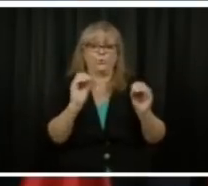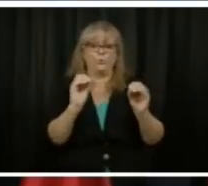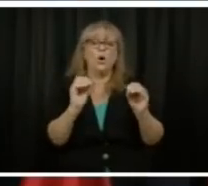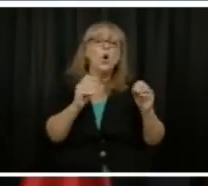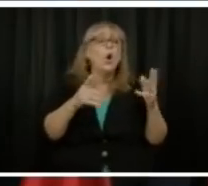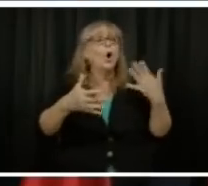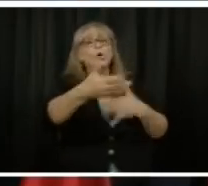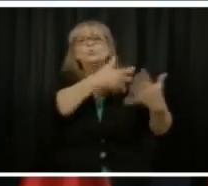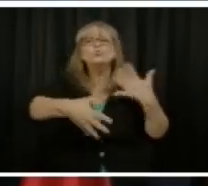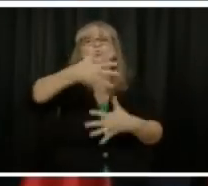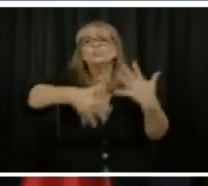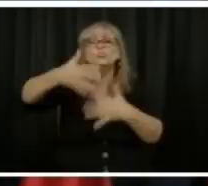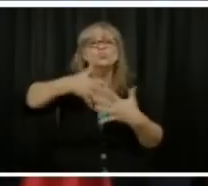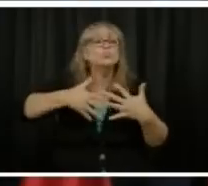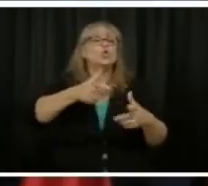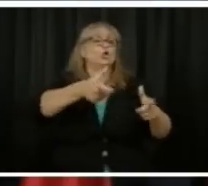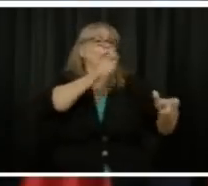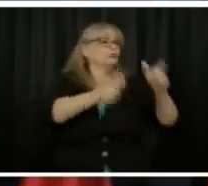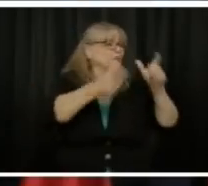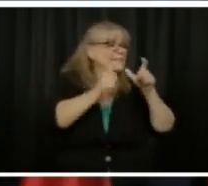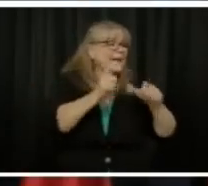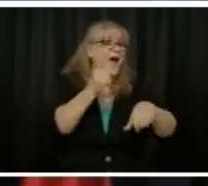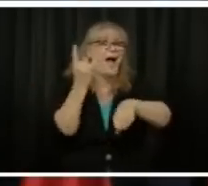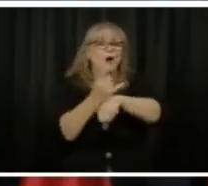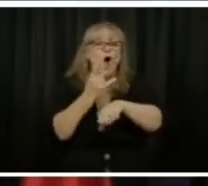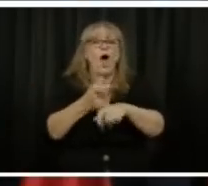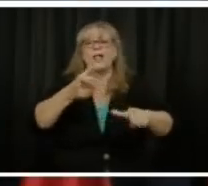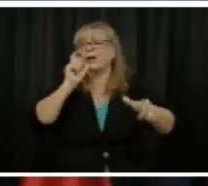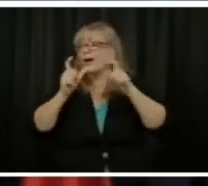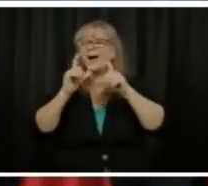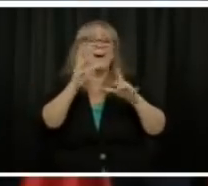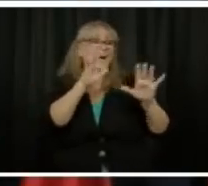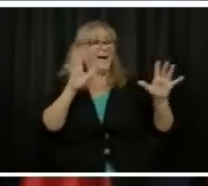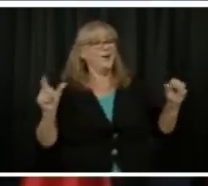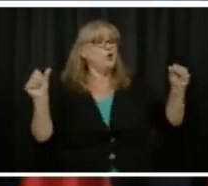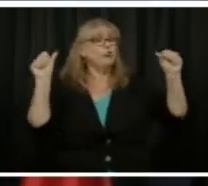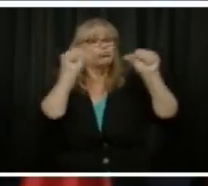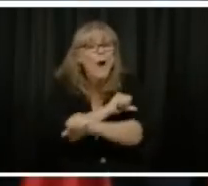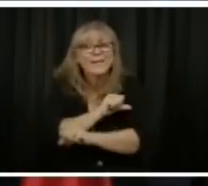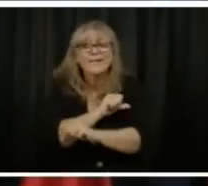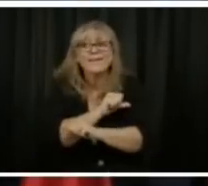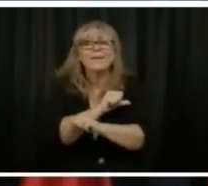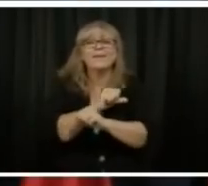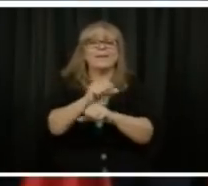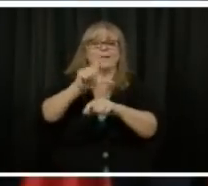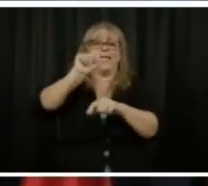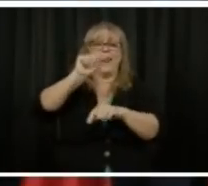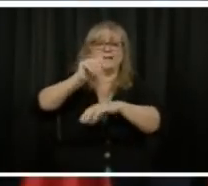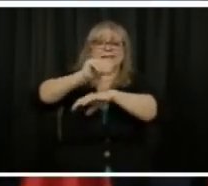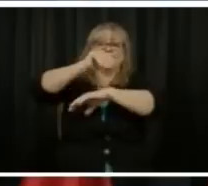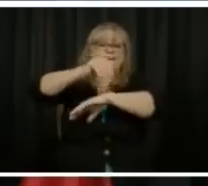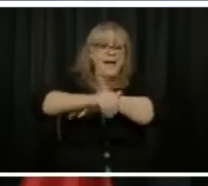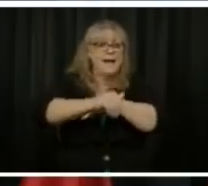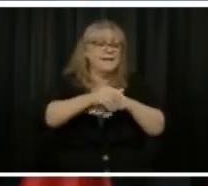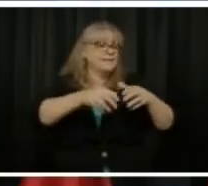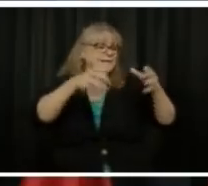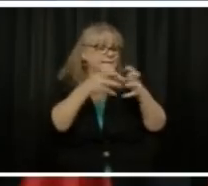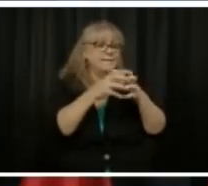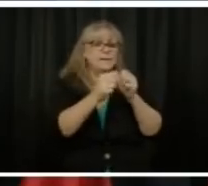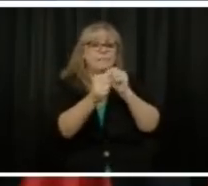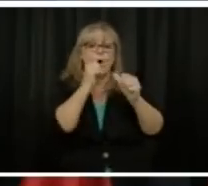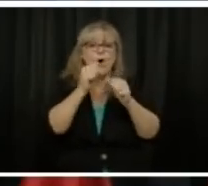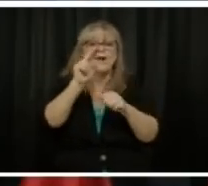people outside your household. That means late night at restaurants and bars that have converted to restaurants. It means at private parties. And we